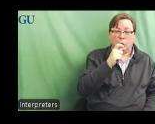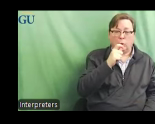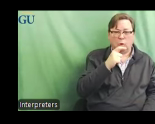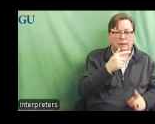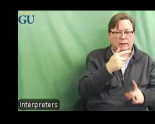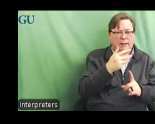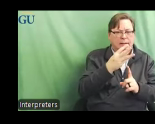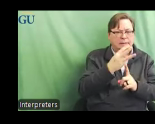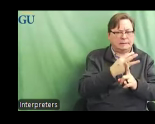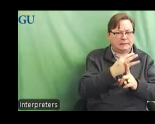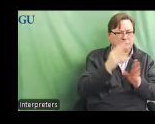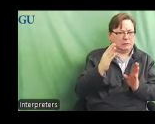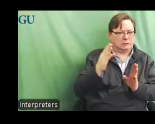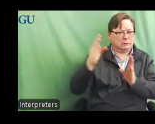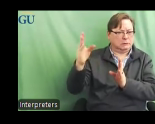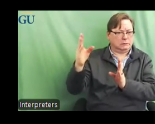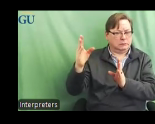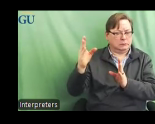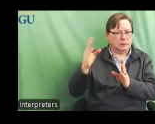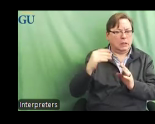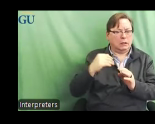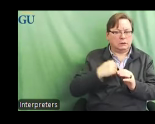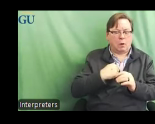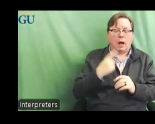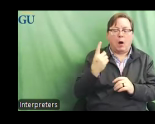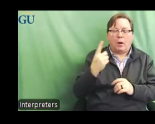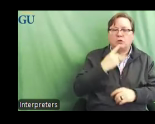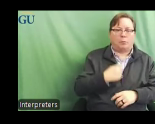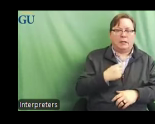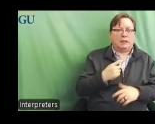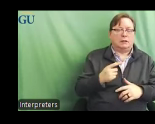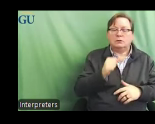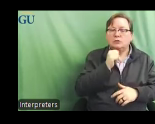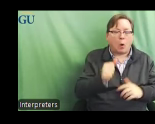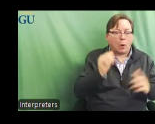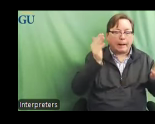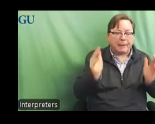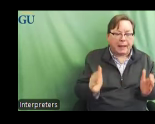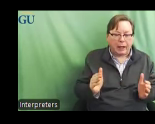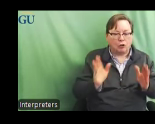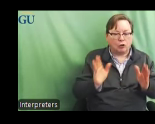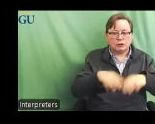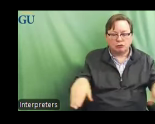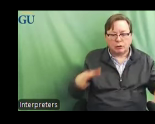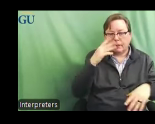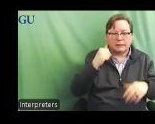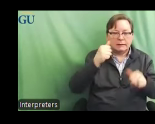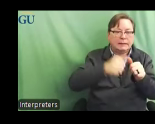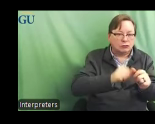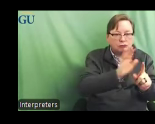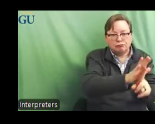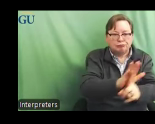older than her. I was always told to don't compare them because every kid is